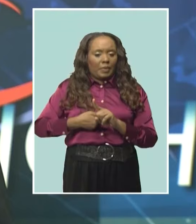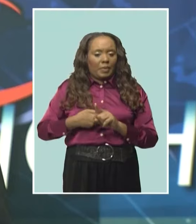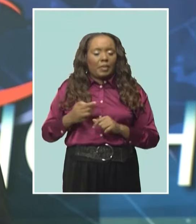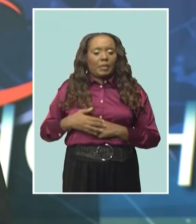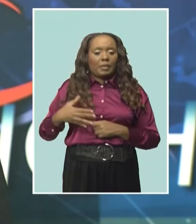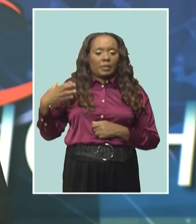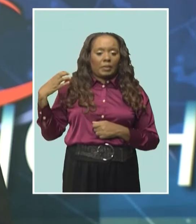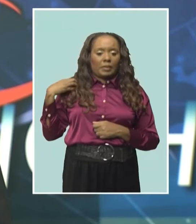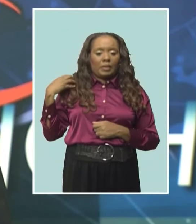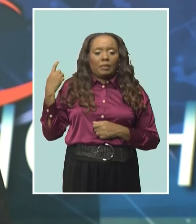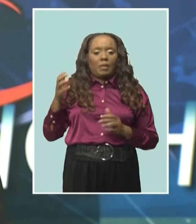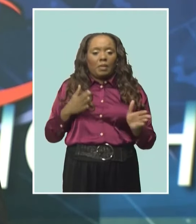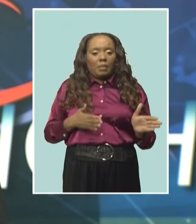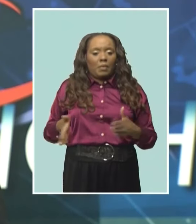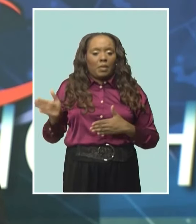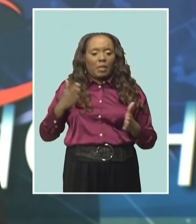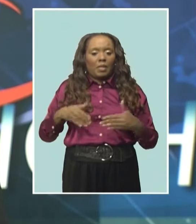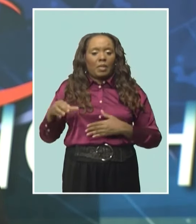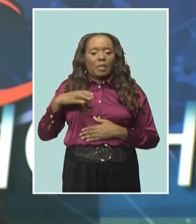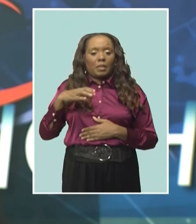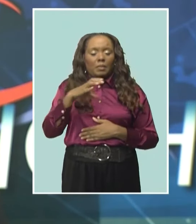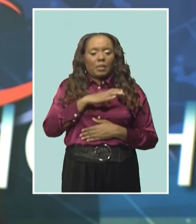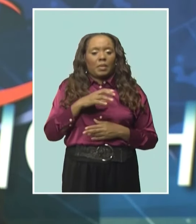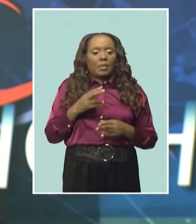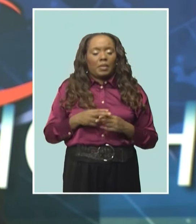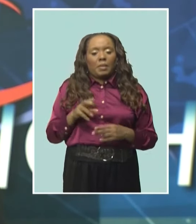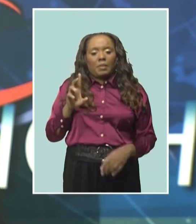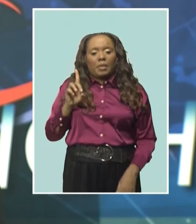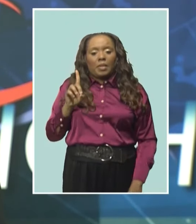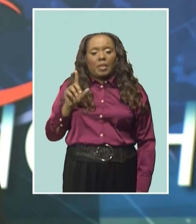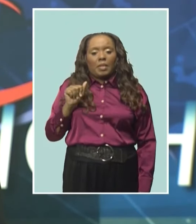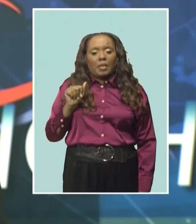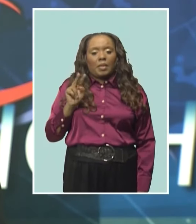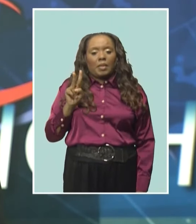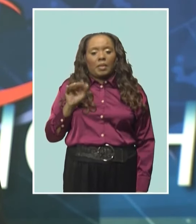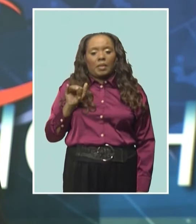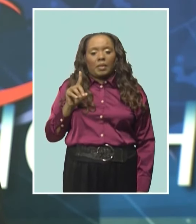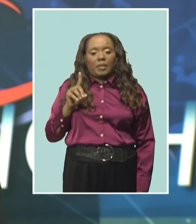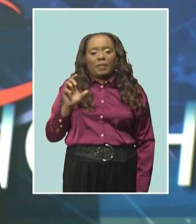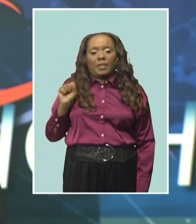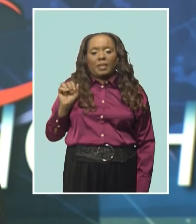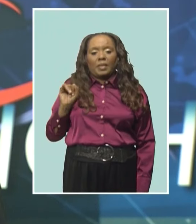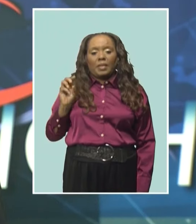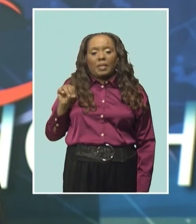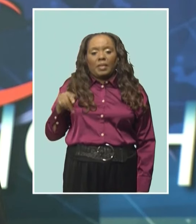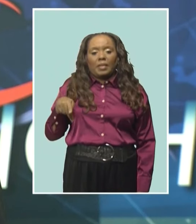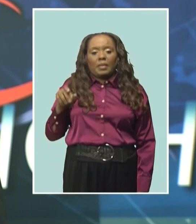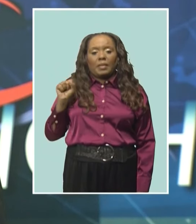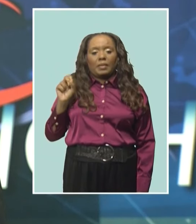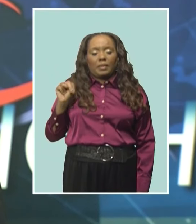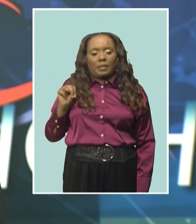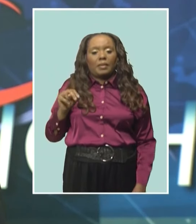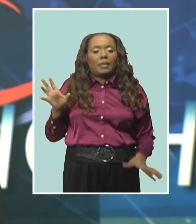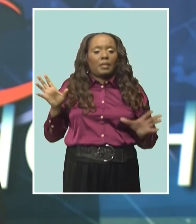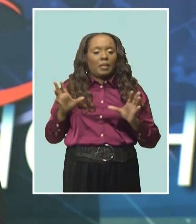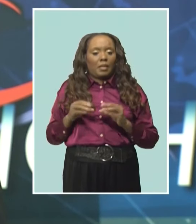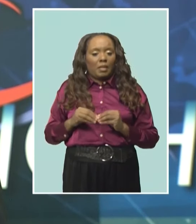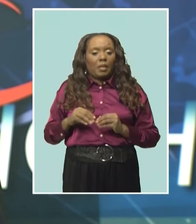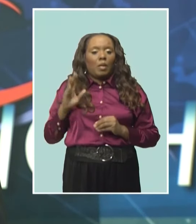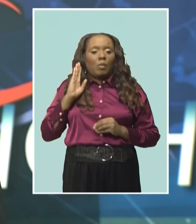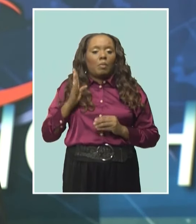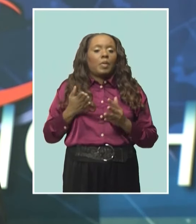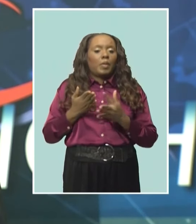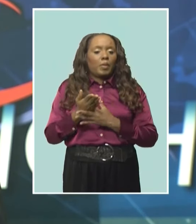from Chairman of the Organizing Committee, David Simpson, who tells the Business Report that the conference will be hosted by the Institute of